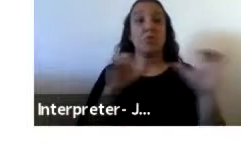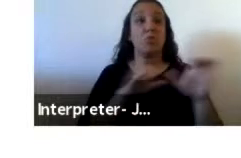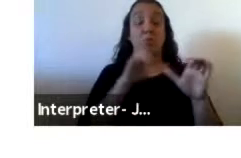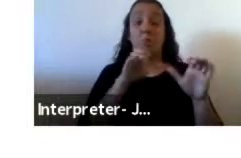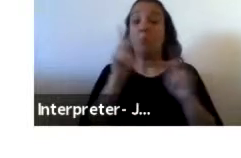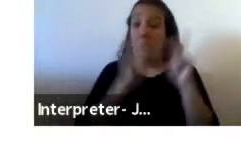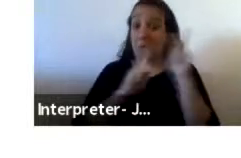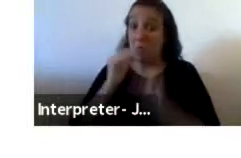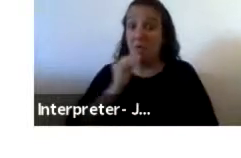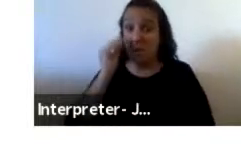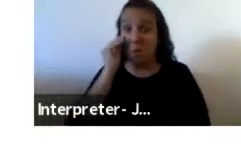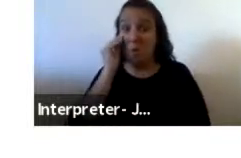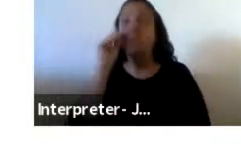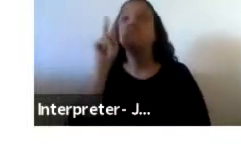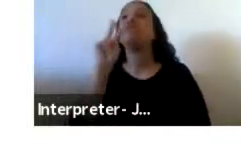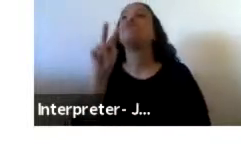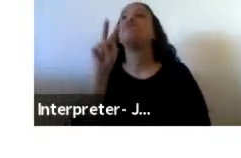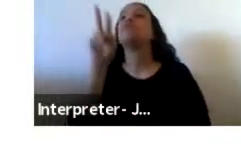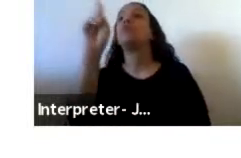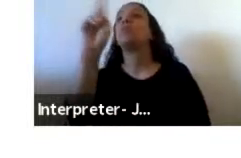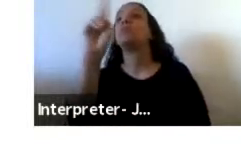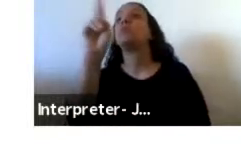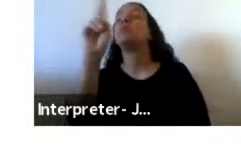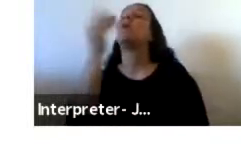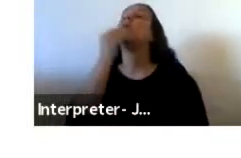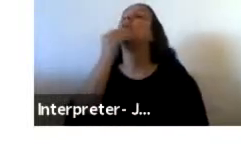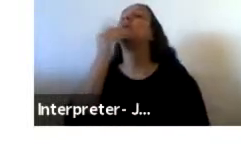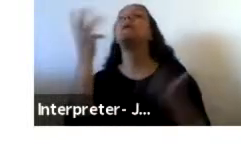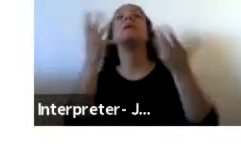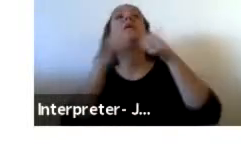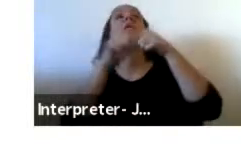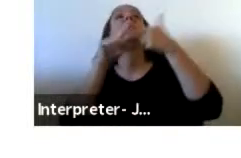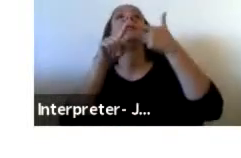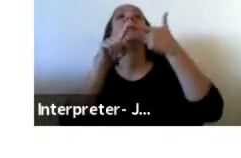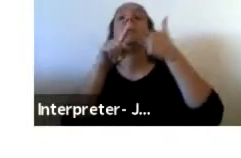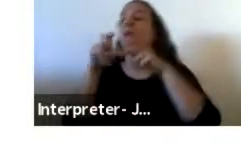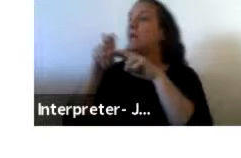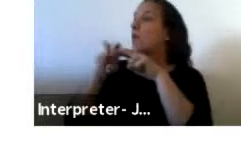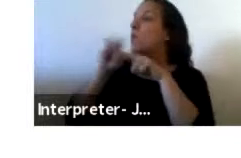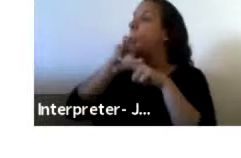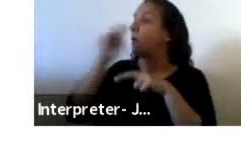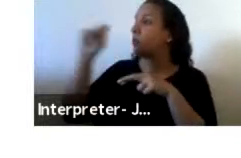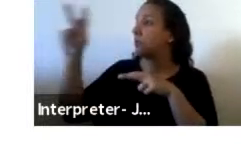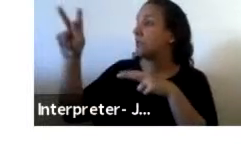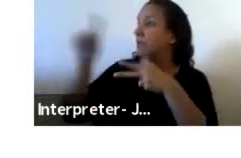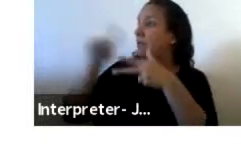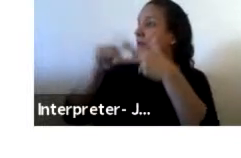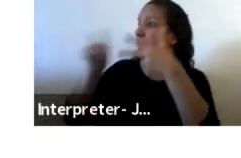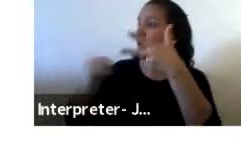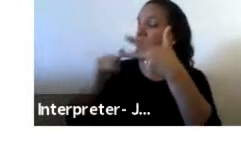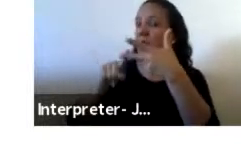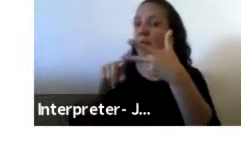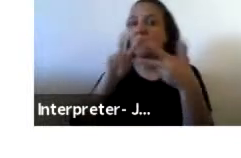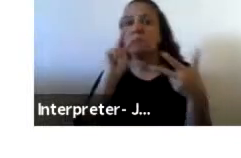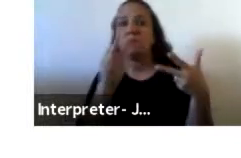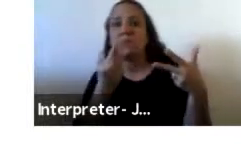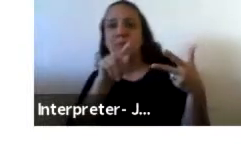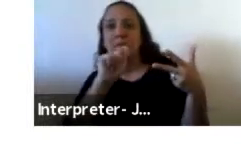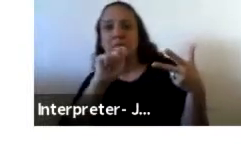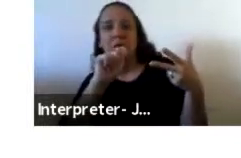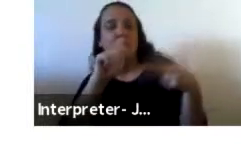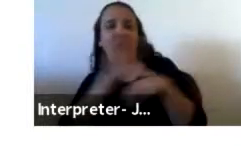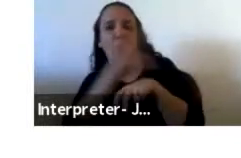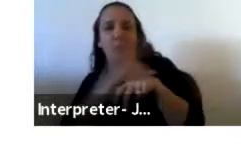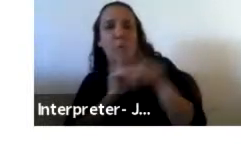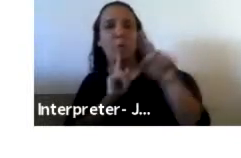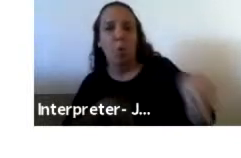refrigerator, deciding what it is that they're going to eat. They're in front of the TV, binge watching, or they're in front of the computer ordering items.